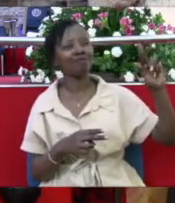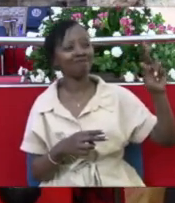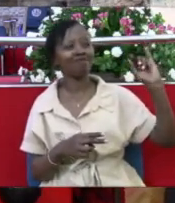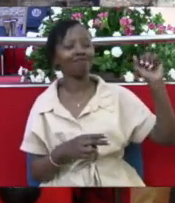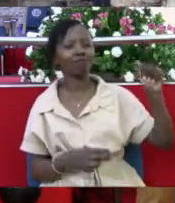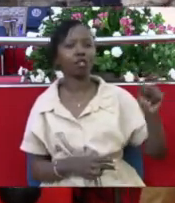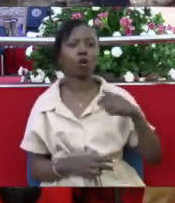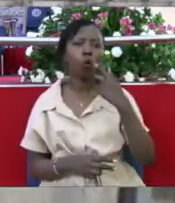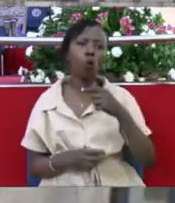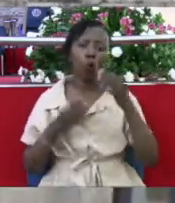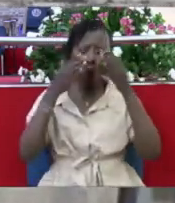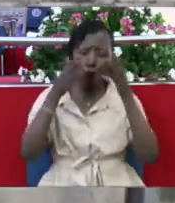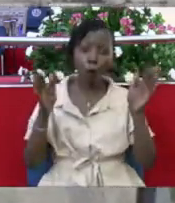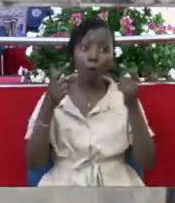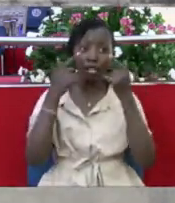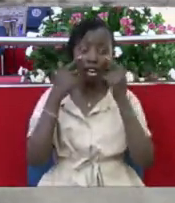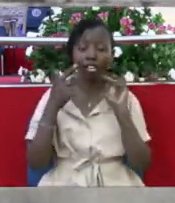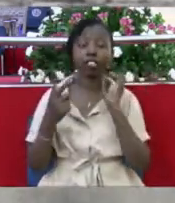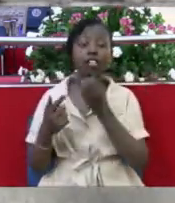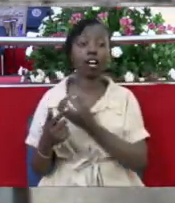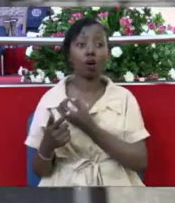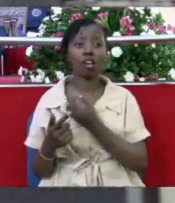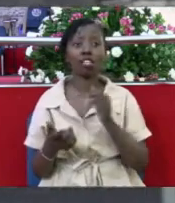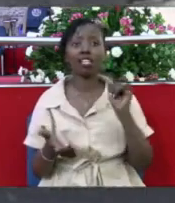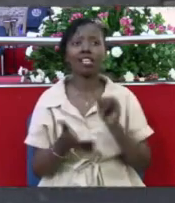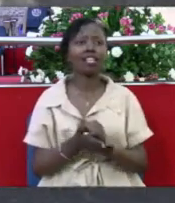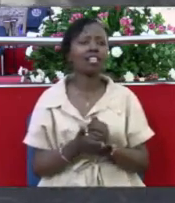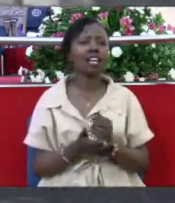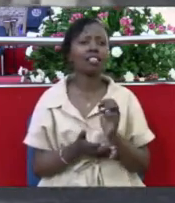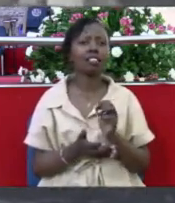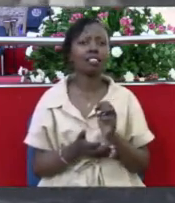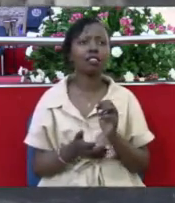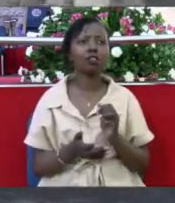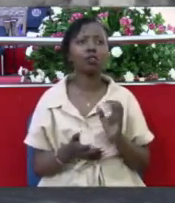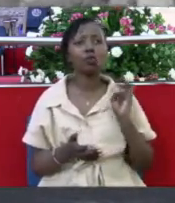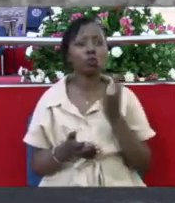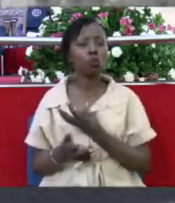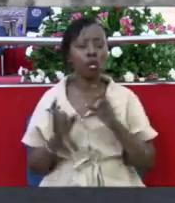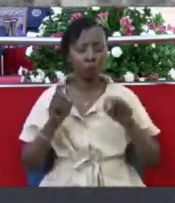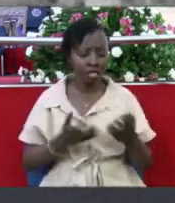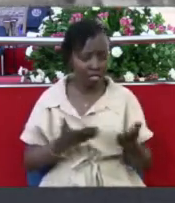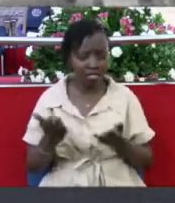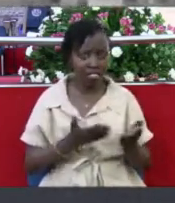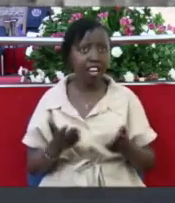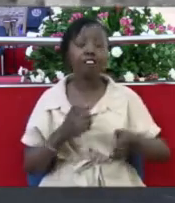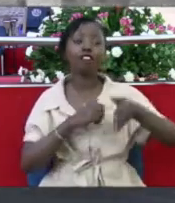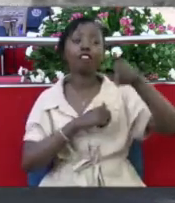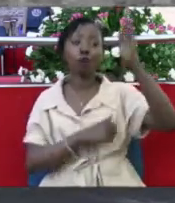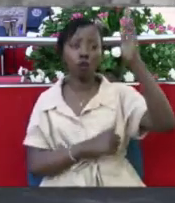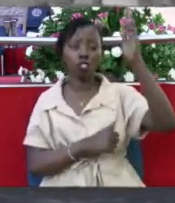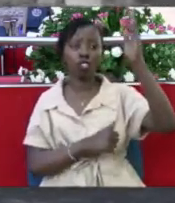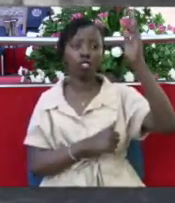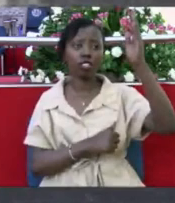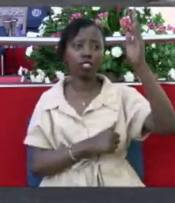Alitufungua macho yetu kuona. That our service is unto God. Ya kwamba ibada yetu ni kwake Mungu. And for